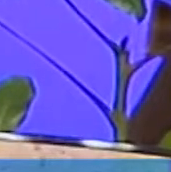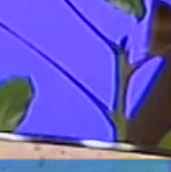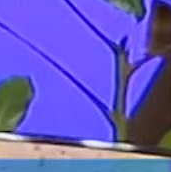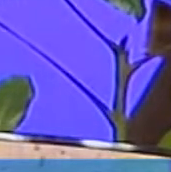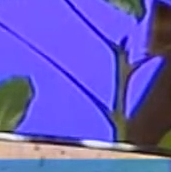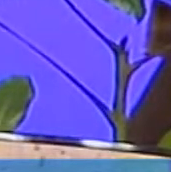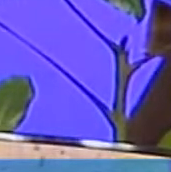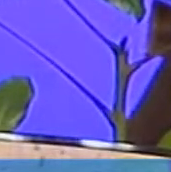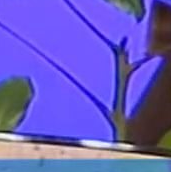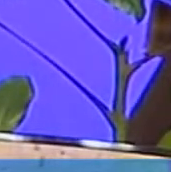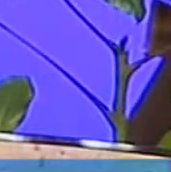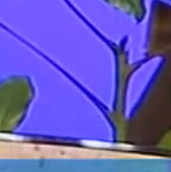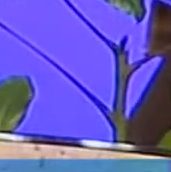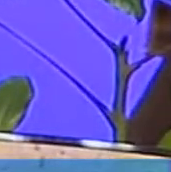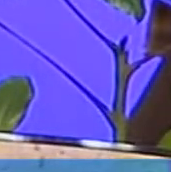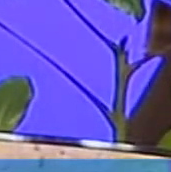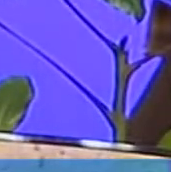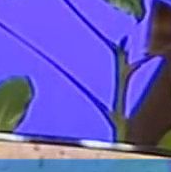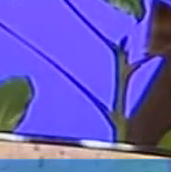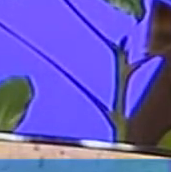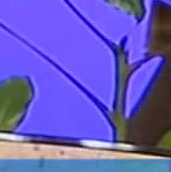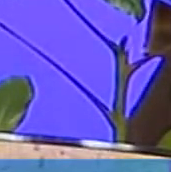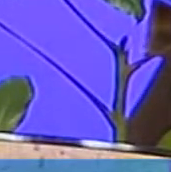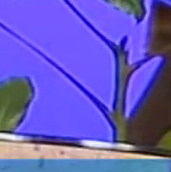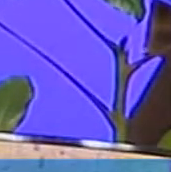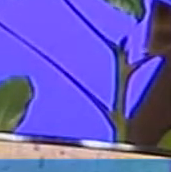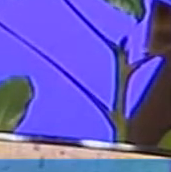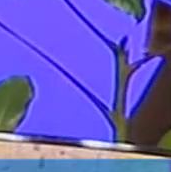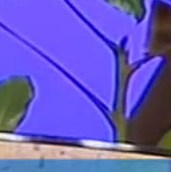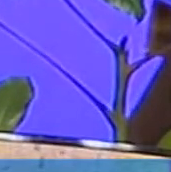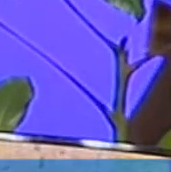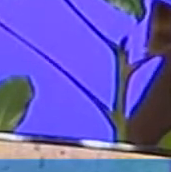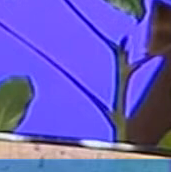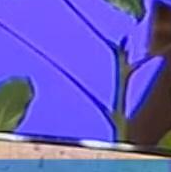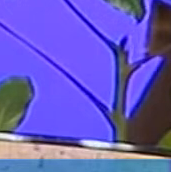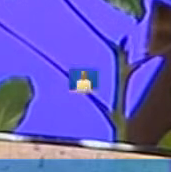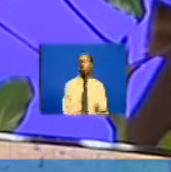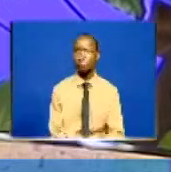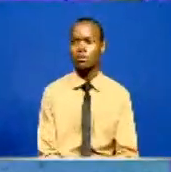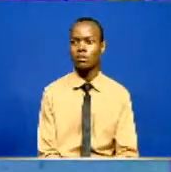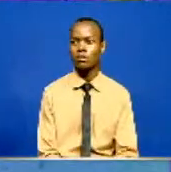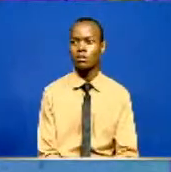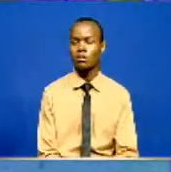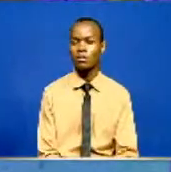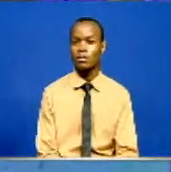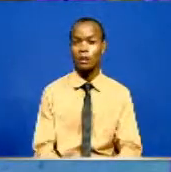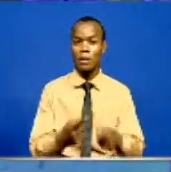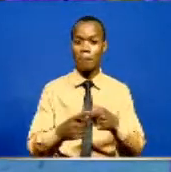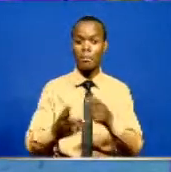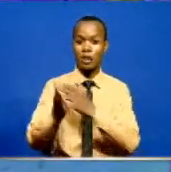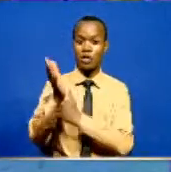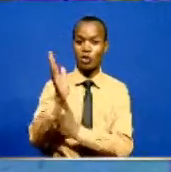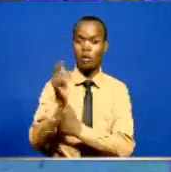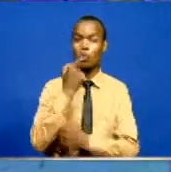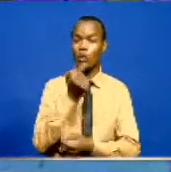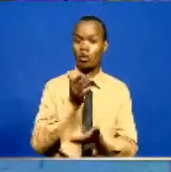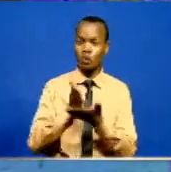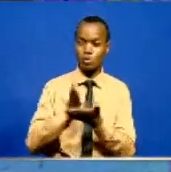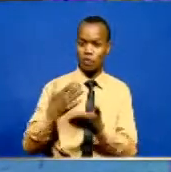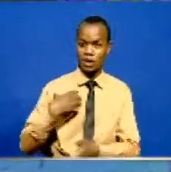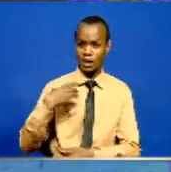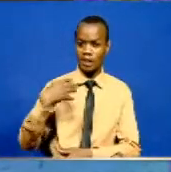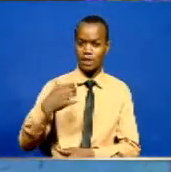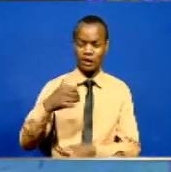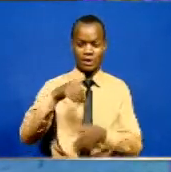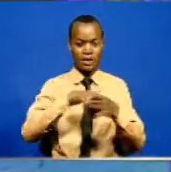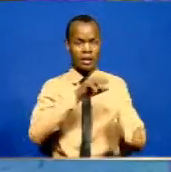God. But God, an intervention now is coming. But God, who is rich in